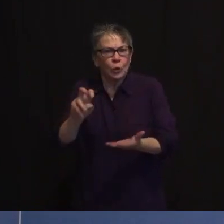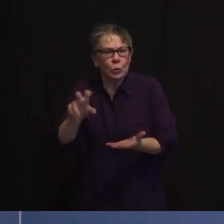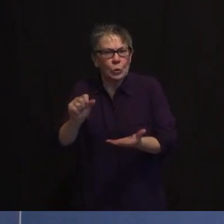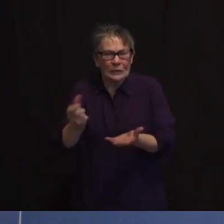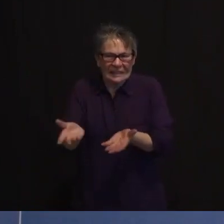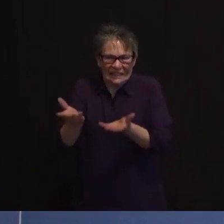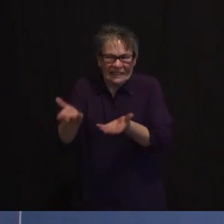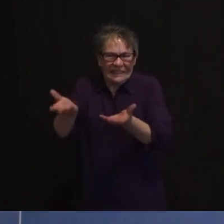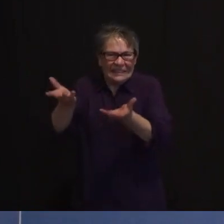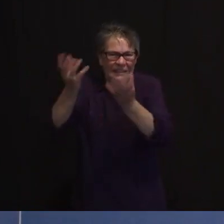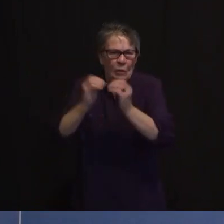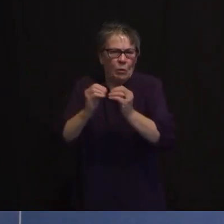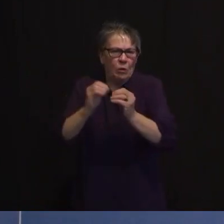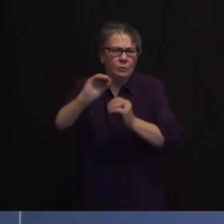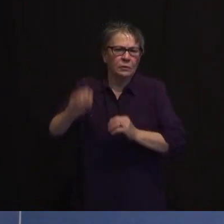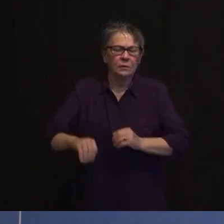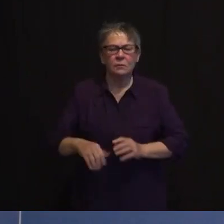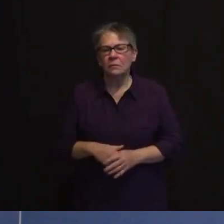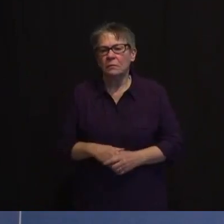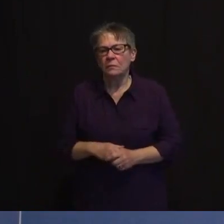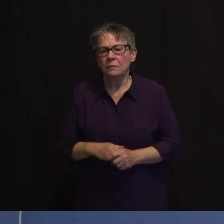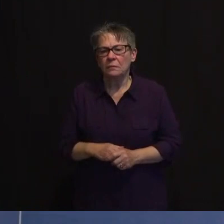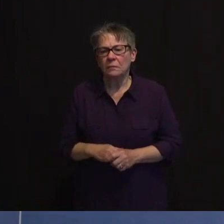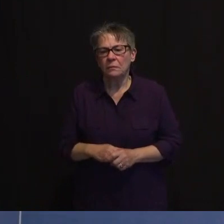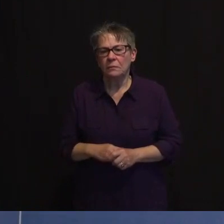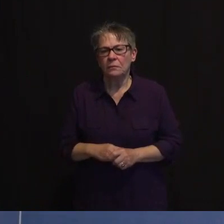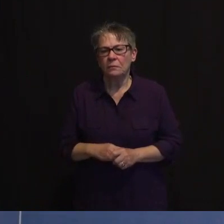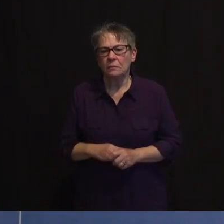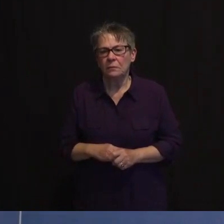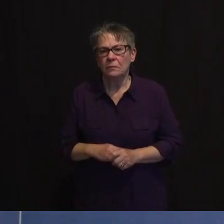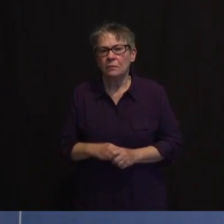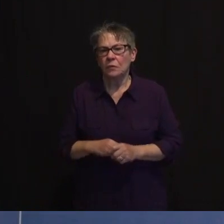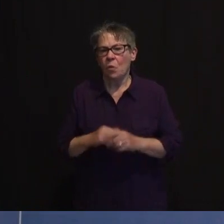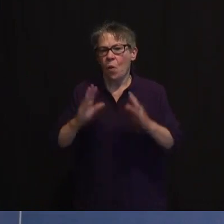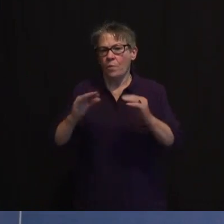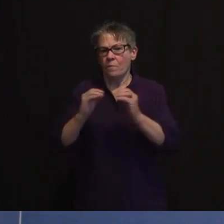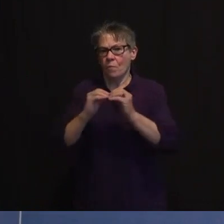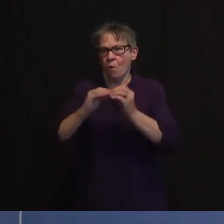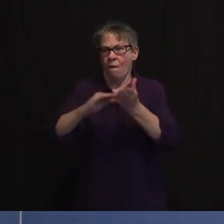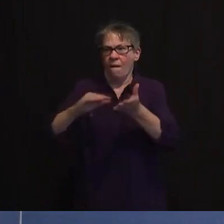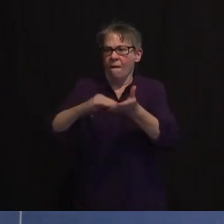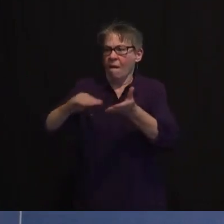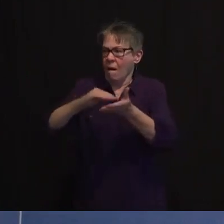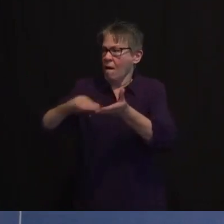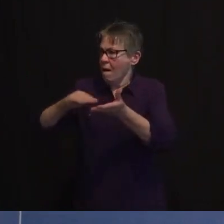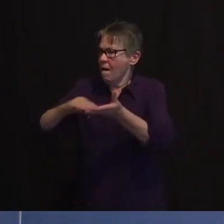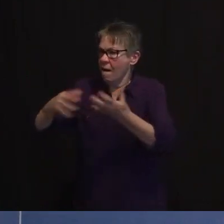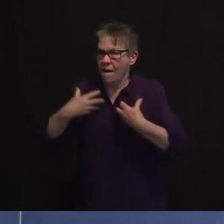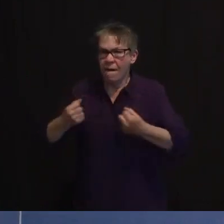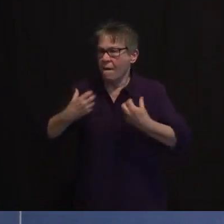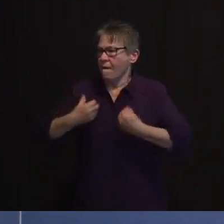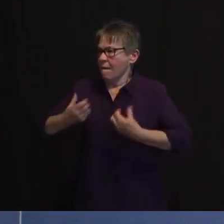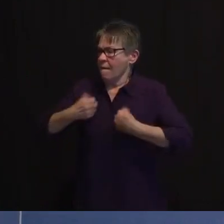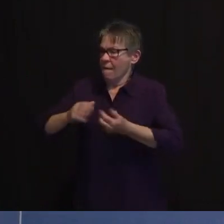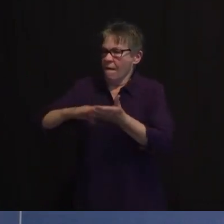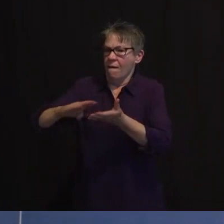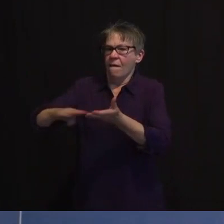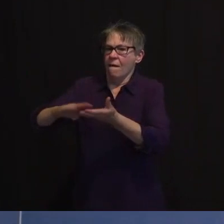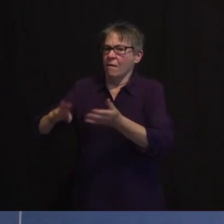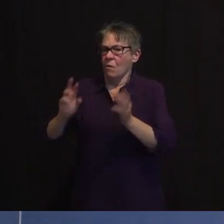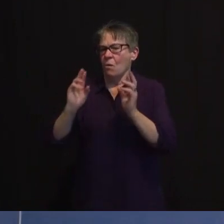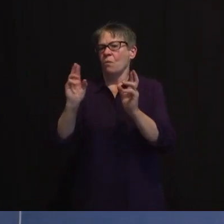more people, and holding hospitalizations and, more importantly, critical care patients somewhat